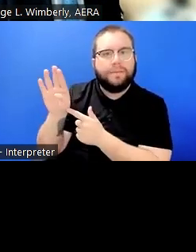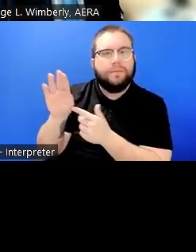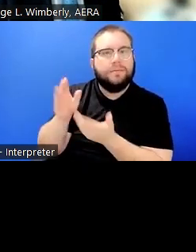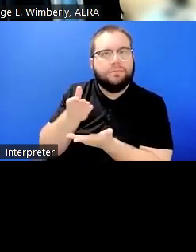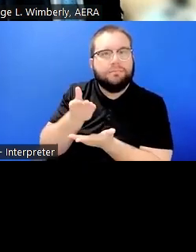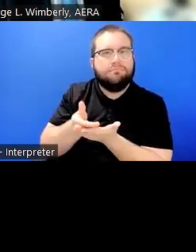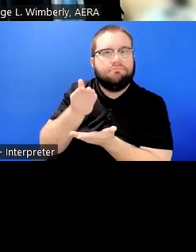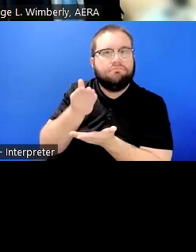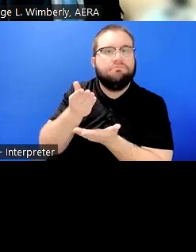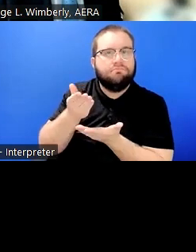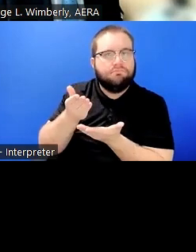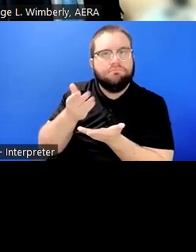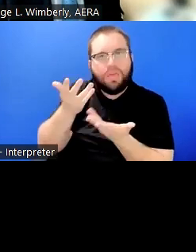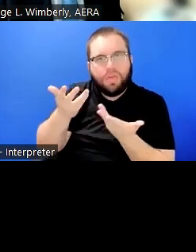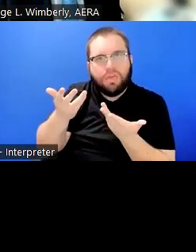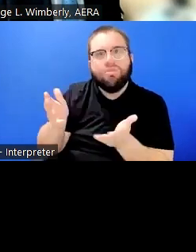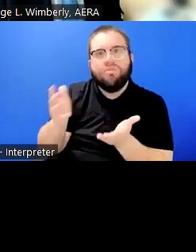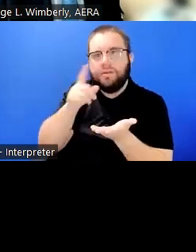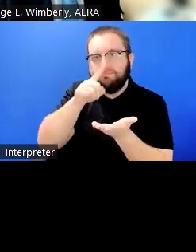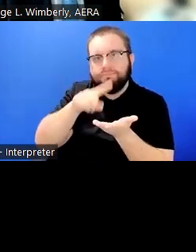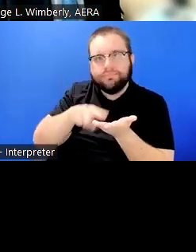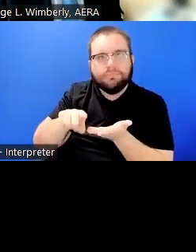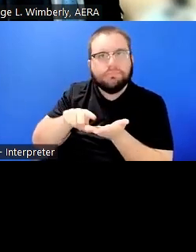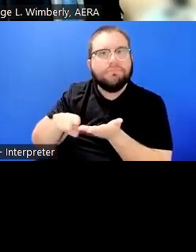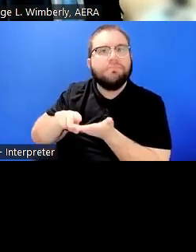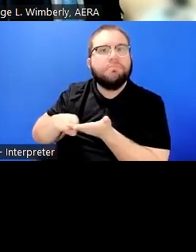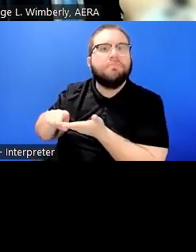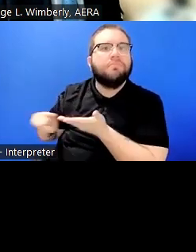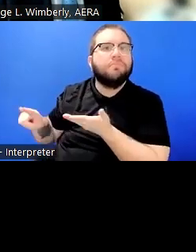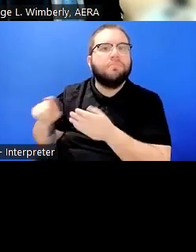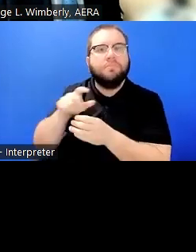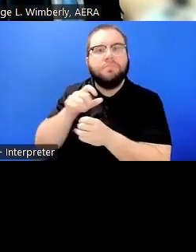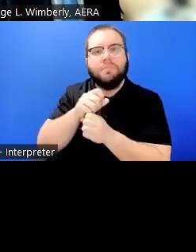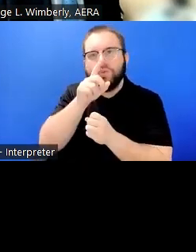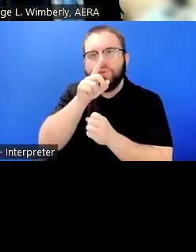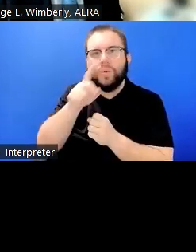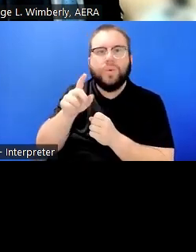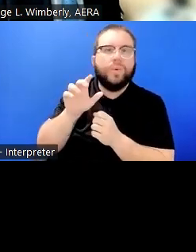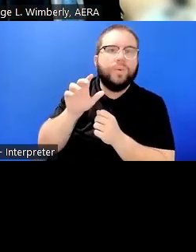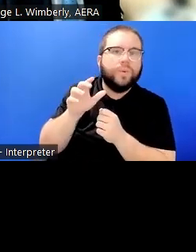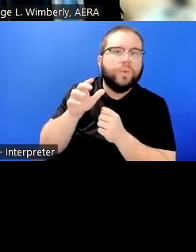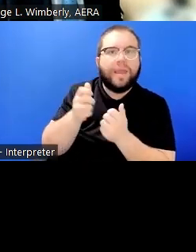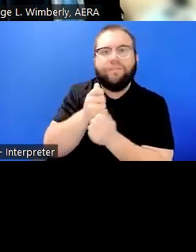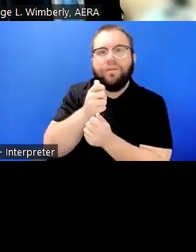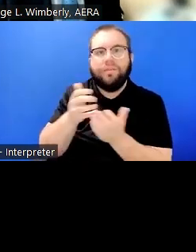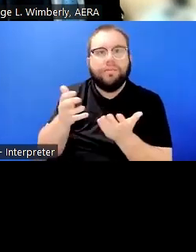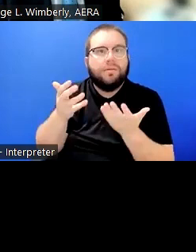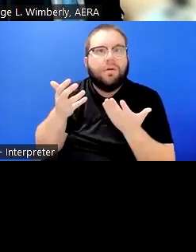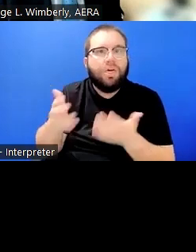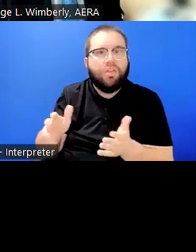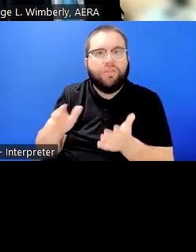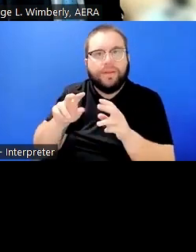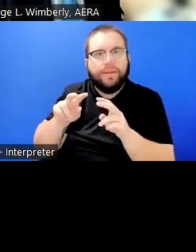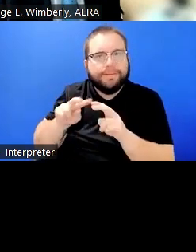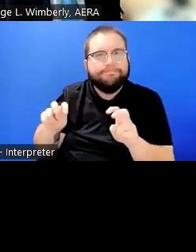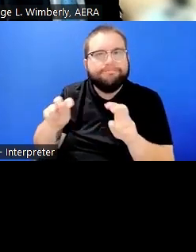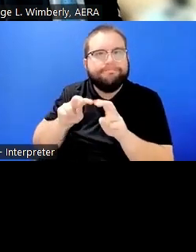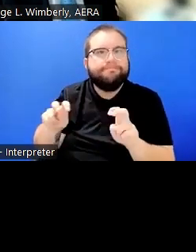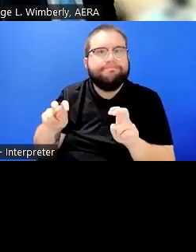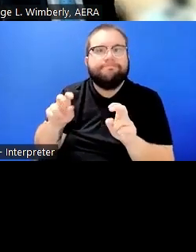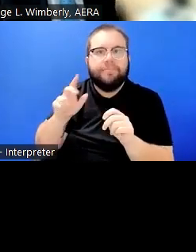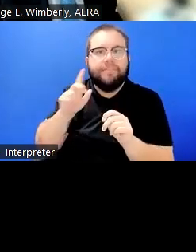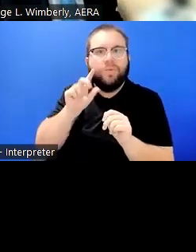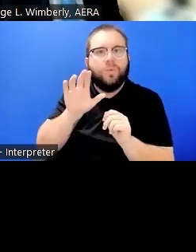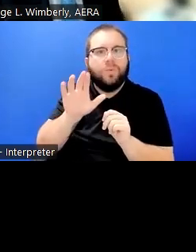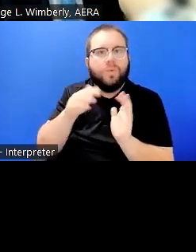is quite important. So to make sure all those things are accounted for at that point. So